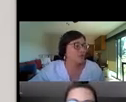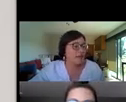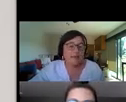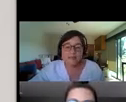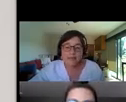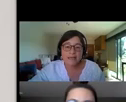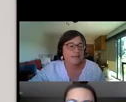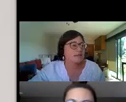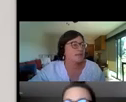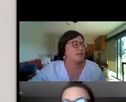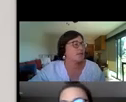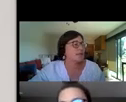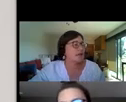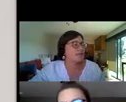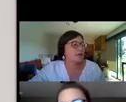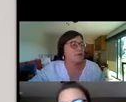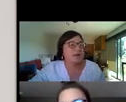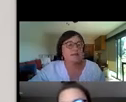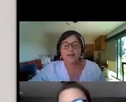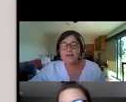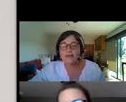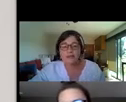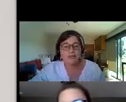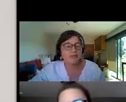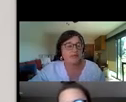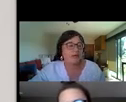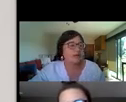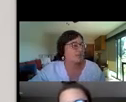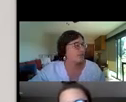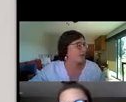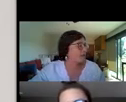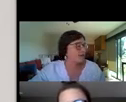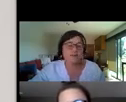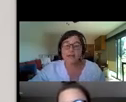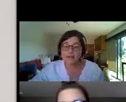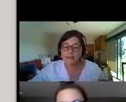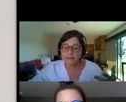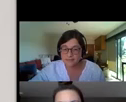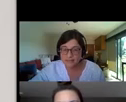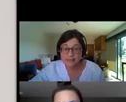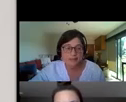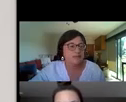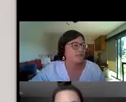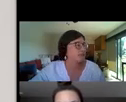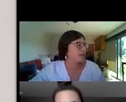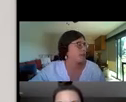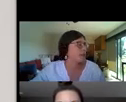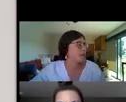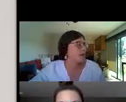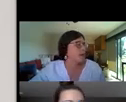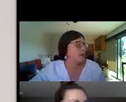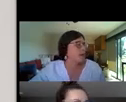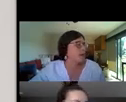four decades since the U.S. government mandated its use in things like the census, for